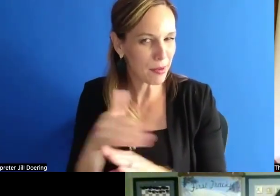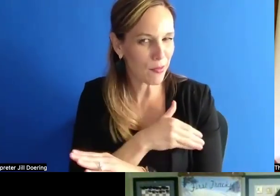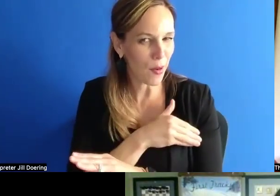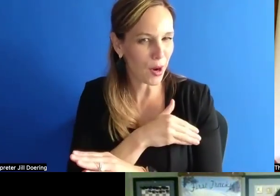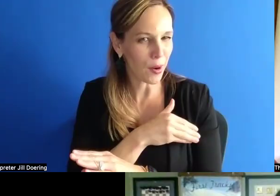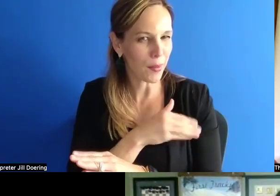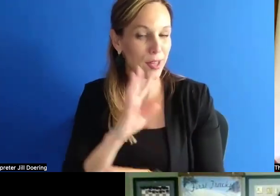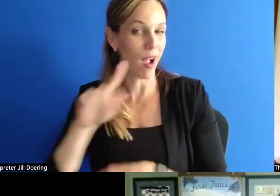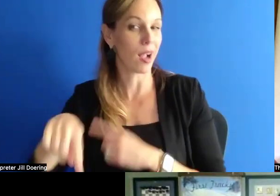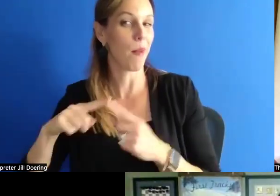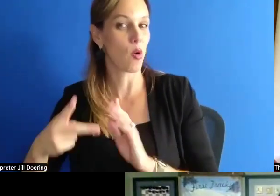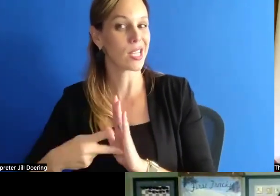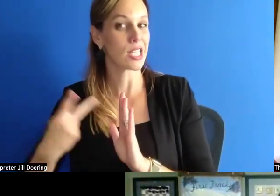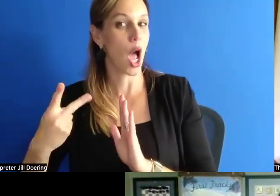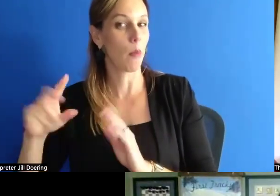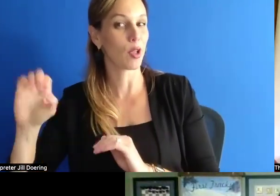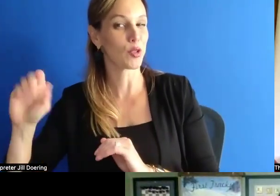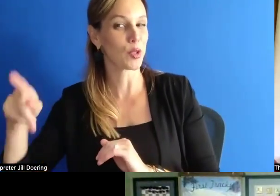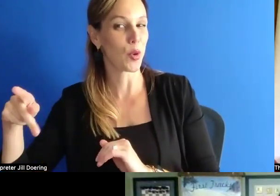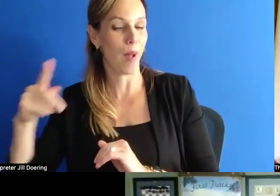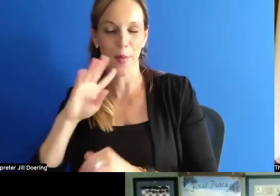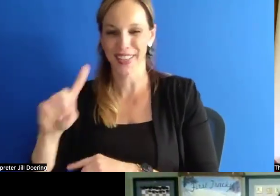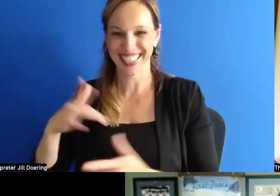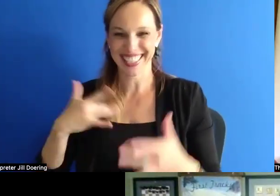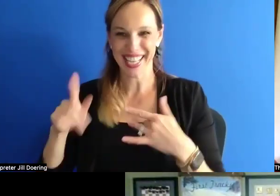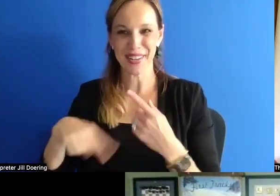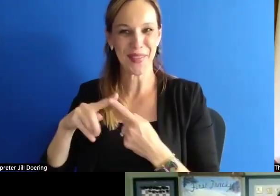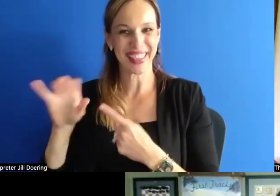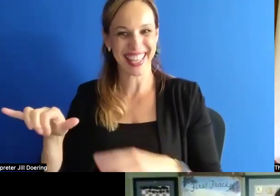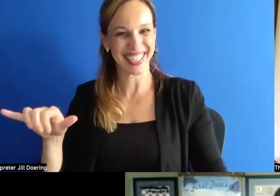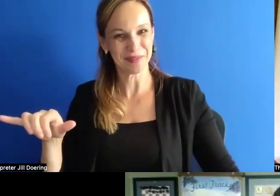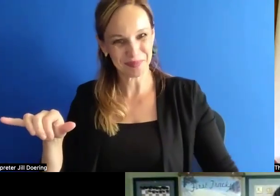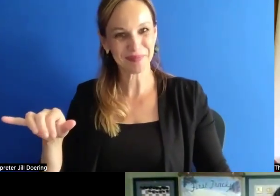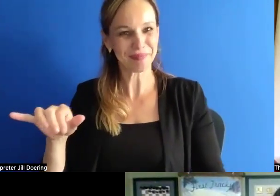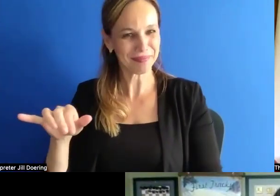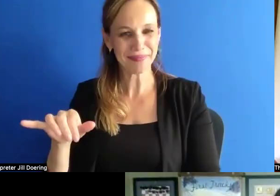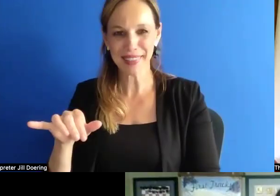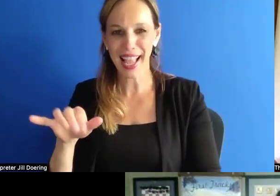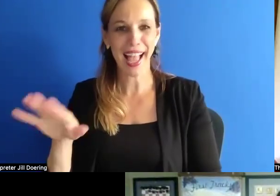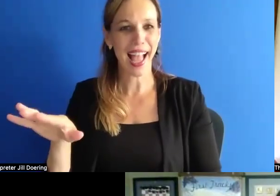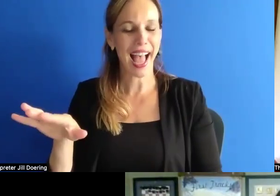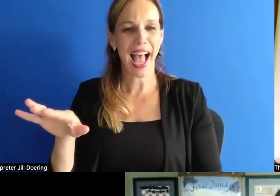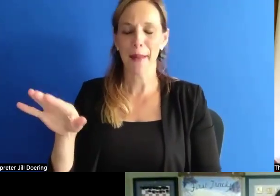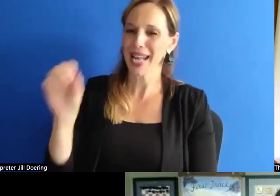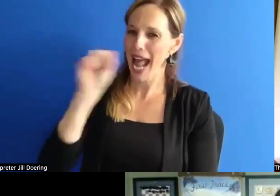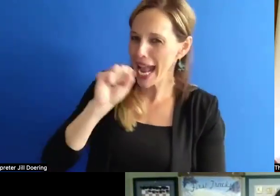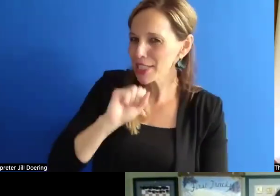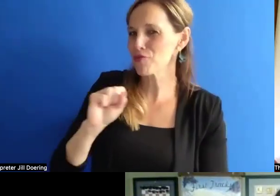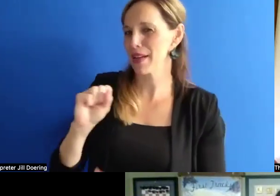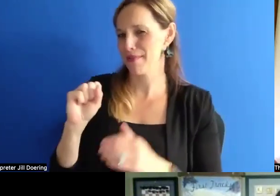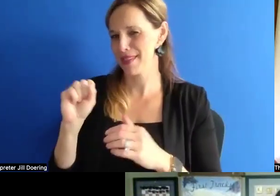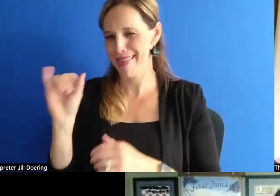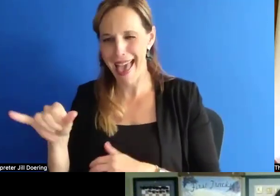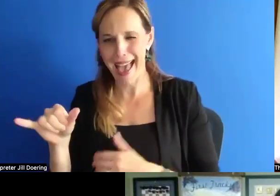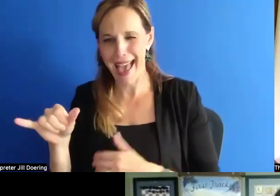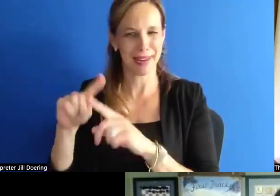Double Scoop, which I'm really excited about. I mean, ice cream movie about ice cream or animal you could count me in, because I